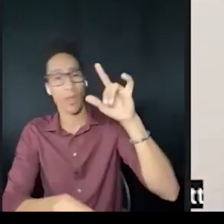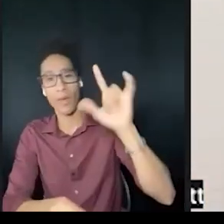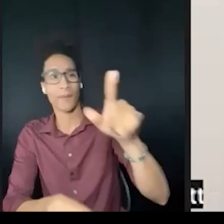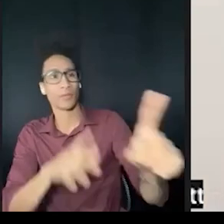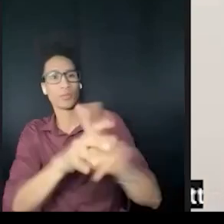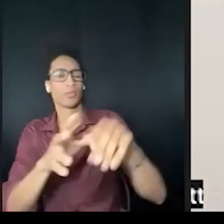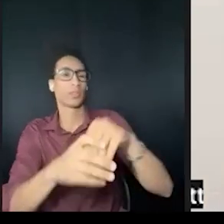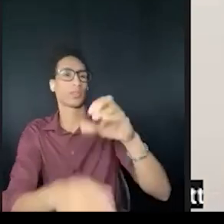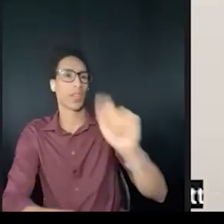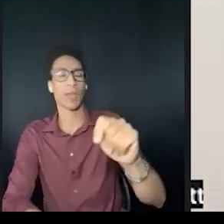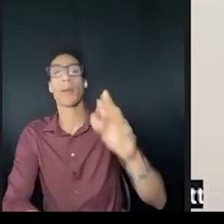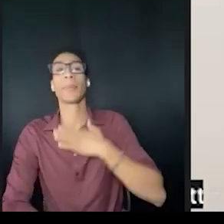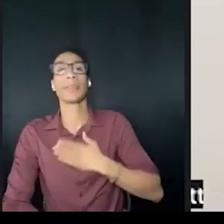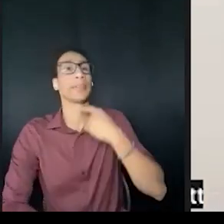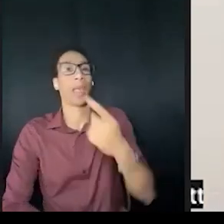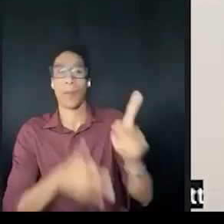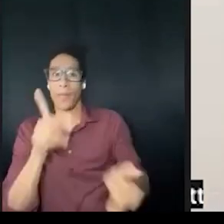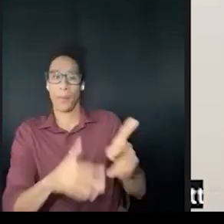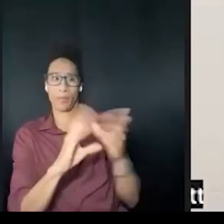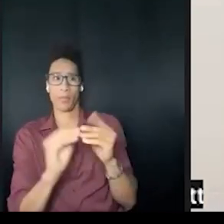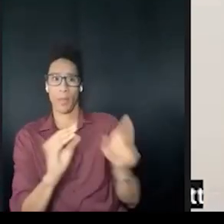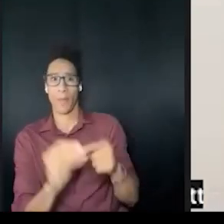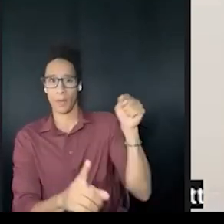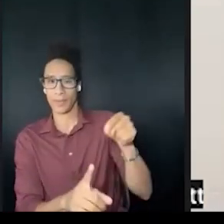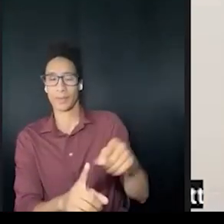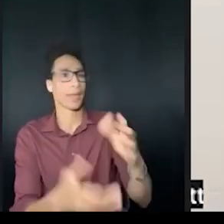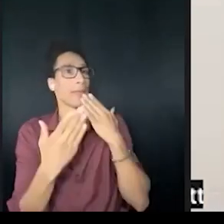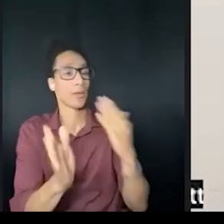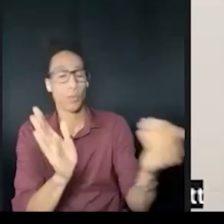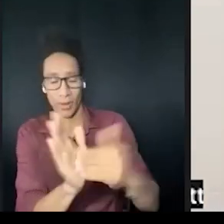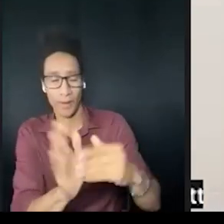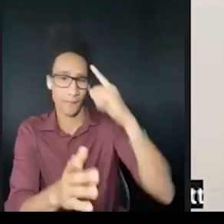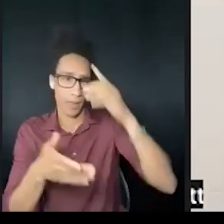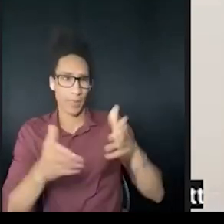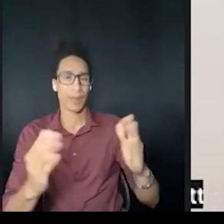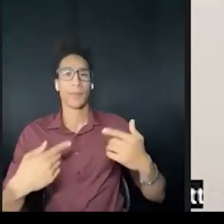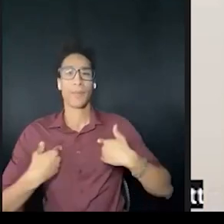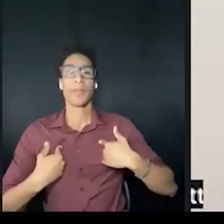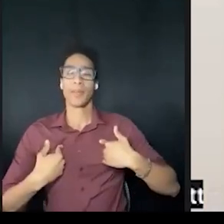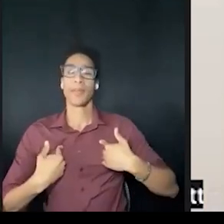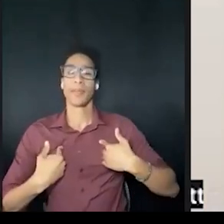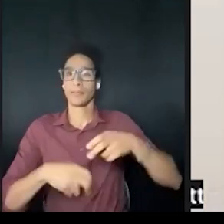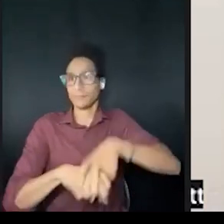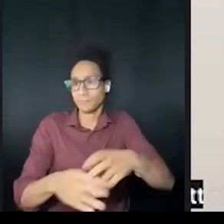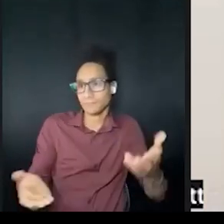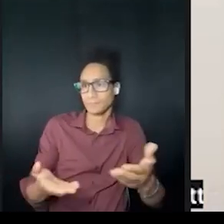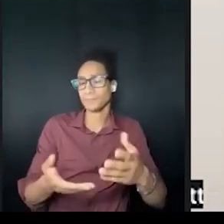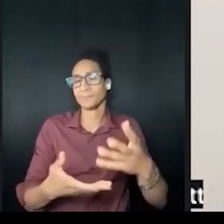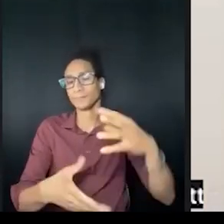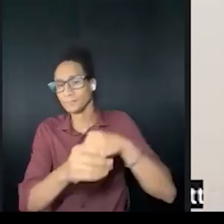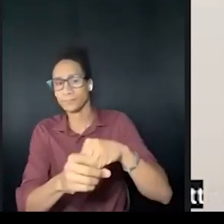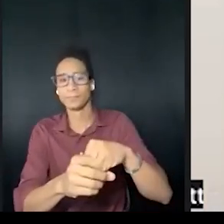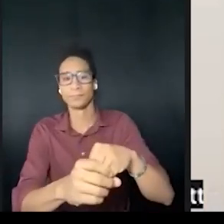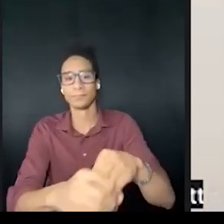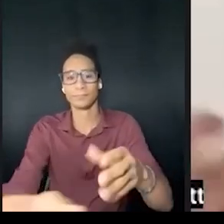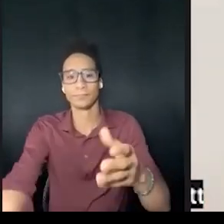Please tell people about this. Thank you again for letting me sit in and be a part of this. If